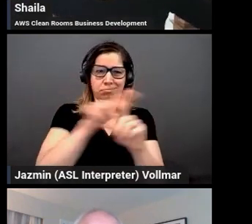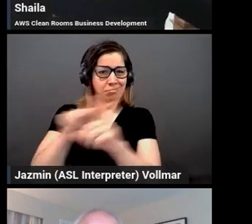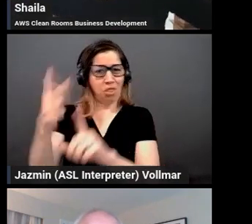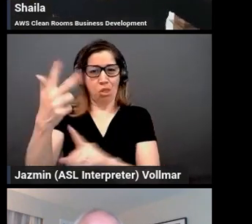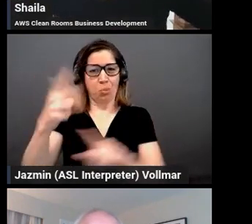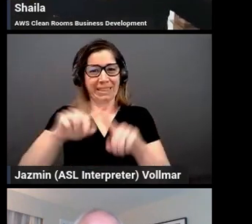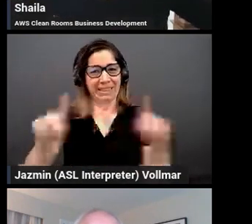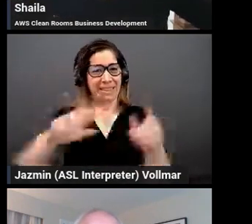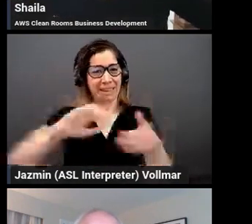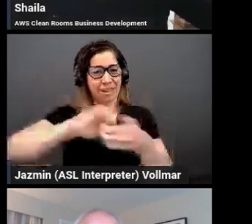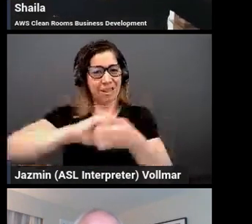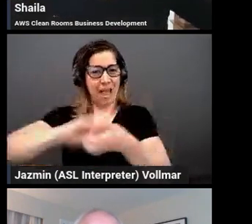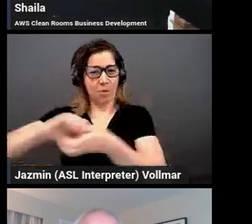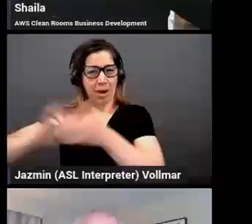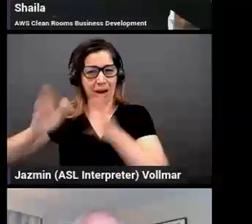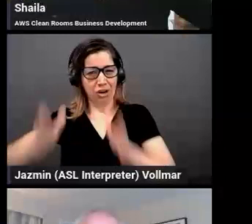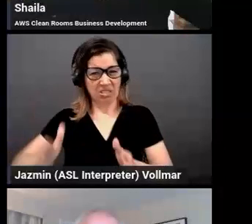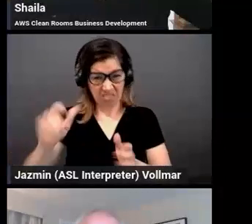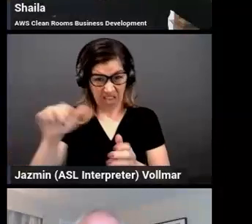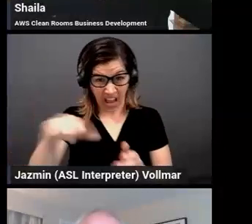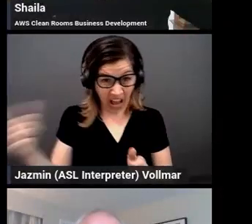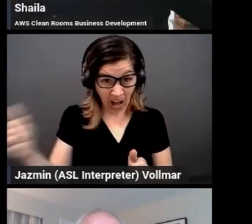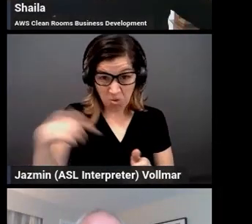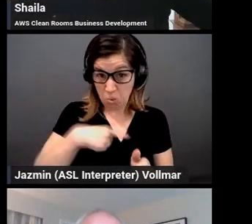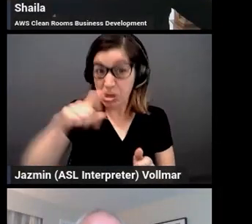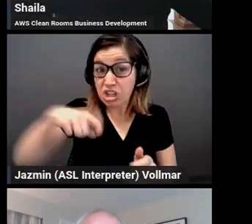there anything else that we should be aware of?